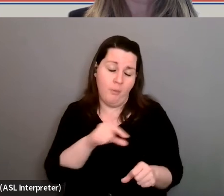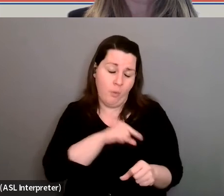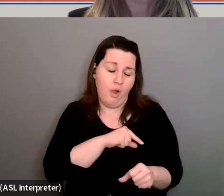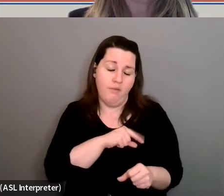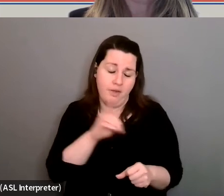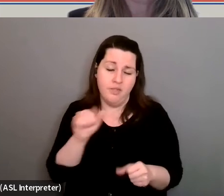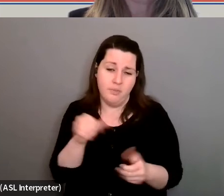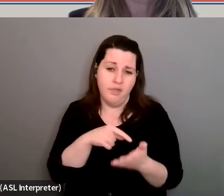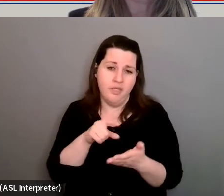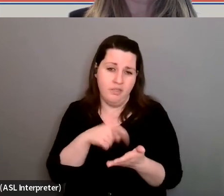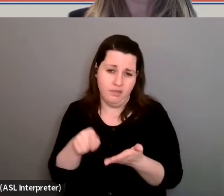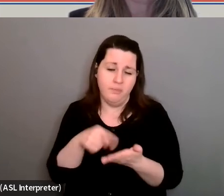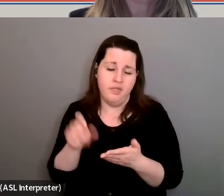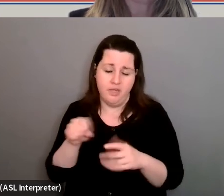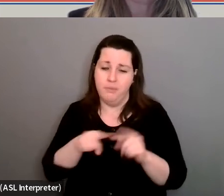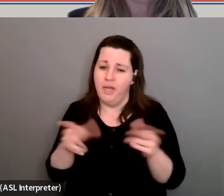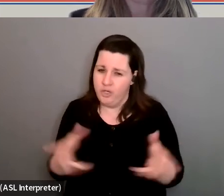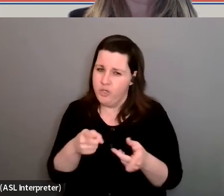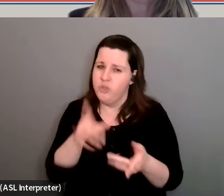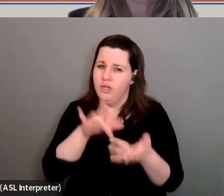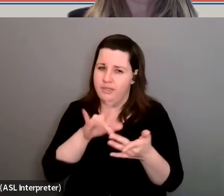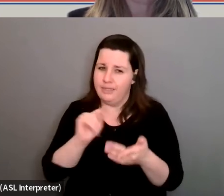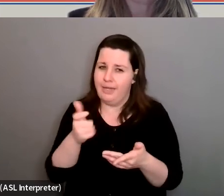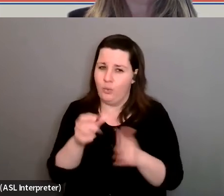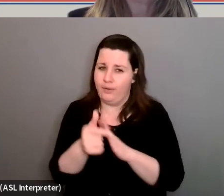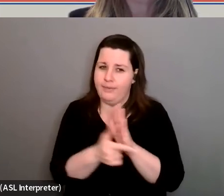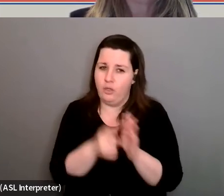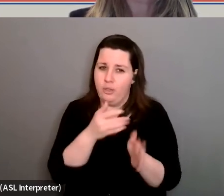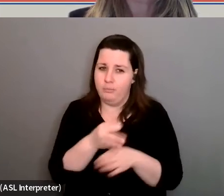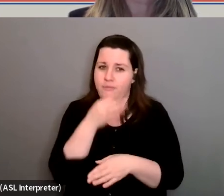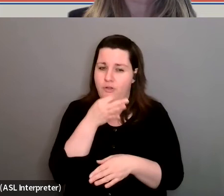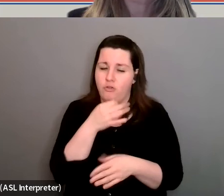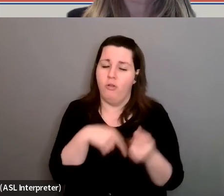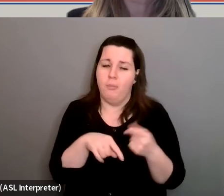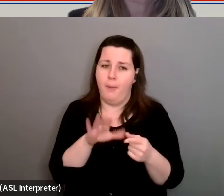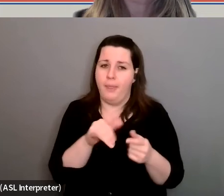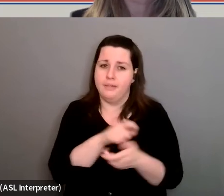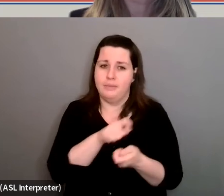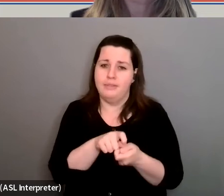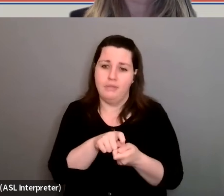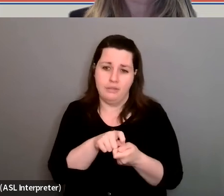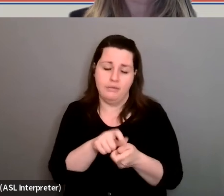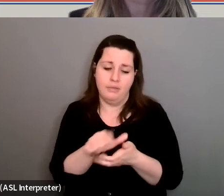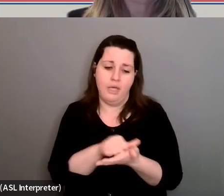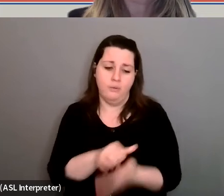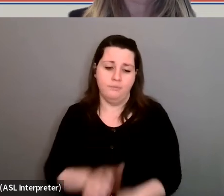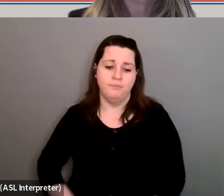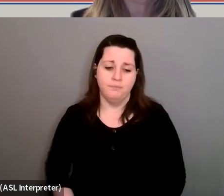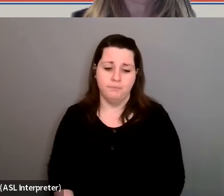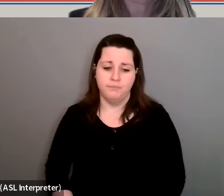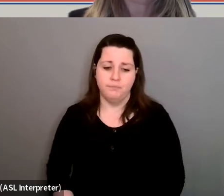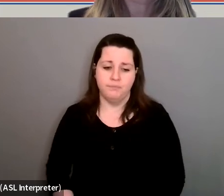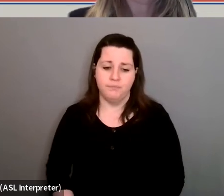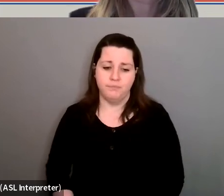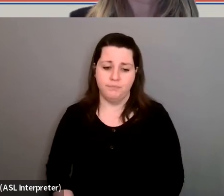But I definitely encourage you to reach out to your tax or legal professional about your specific accounts. Okay.